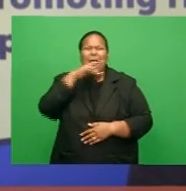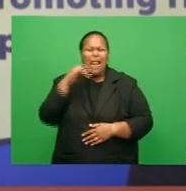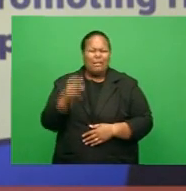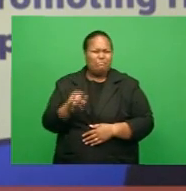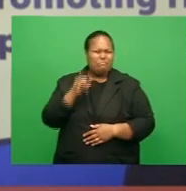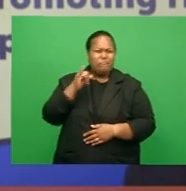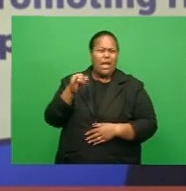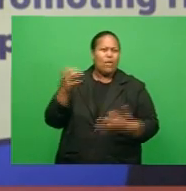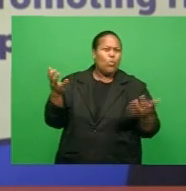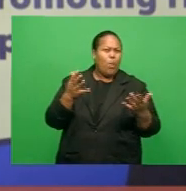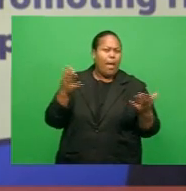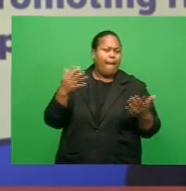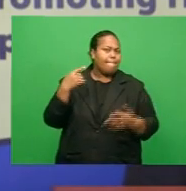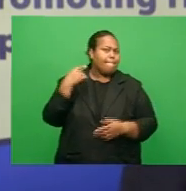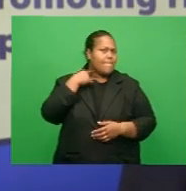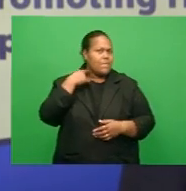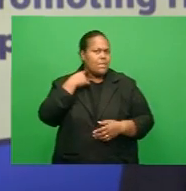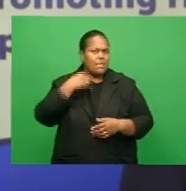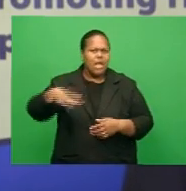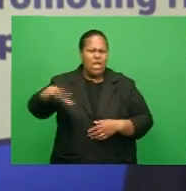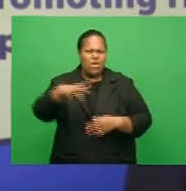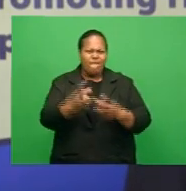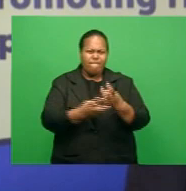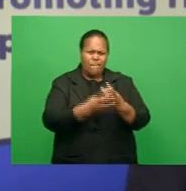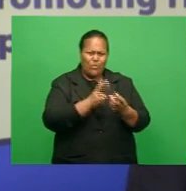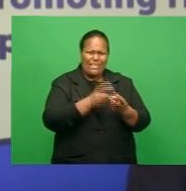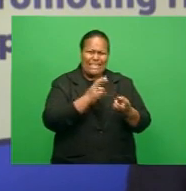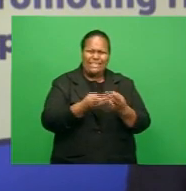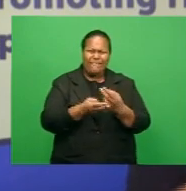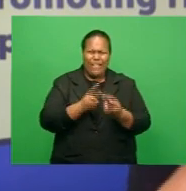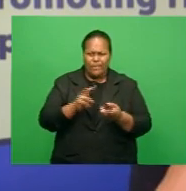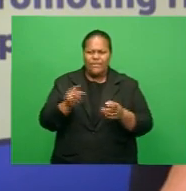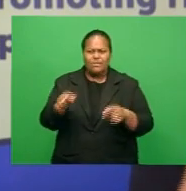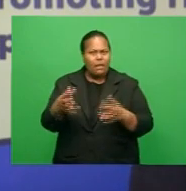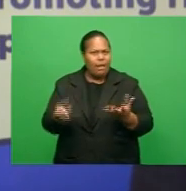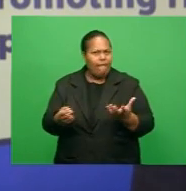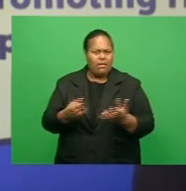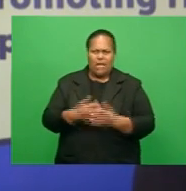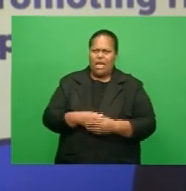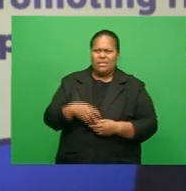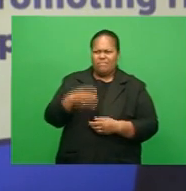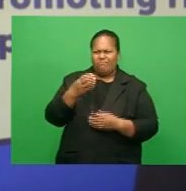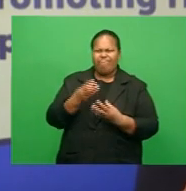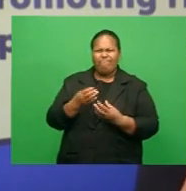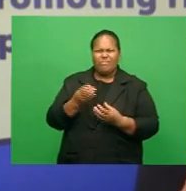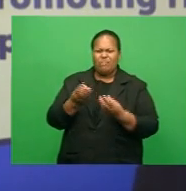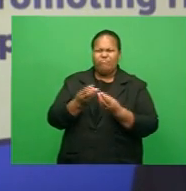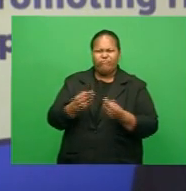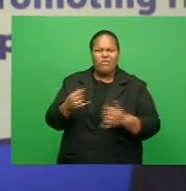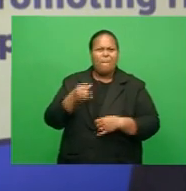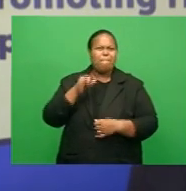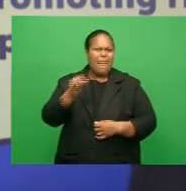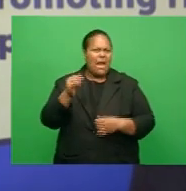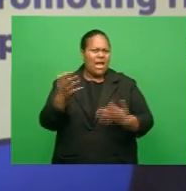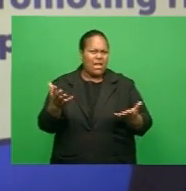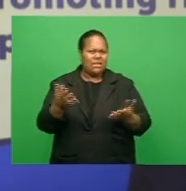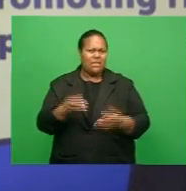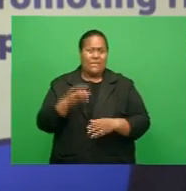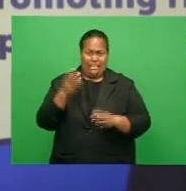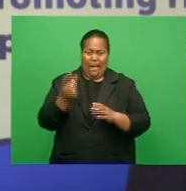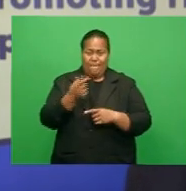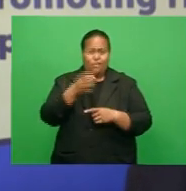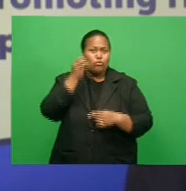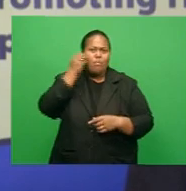and also the fruits and vegetables, which is kind of rotting, and the state of the supermarket itself is